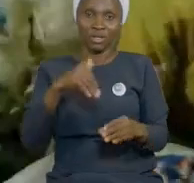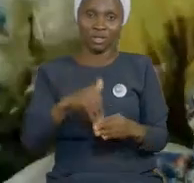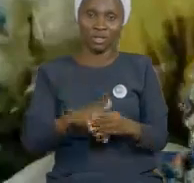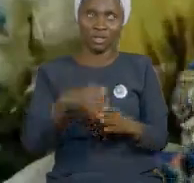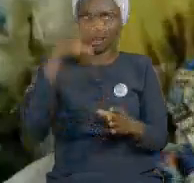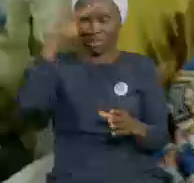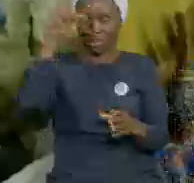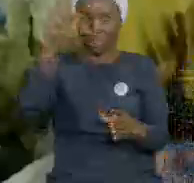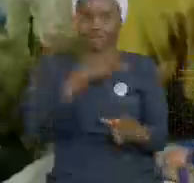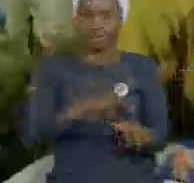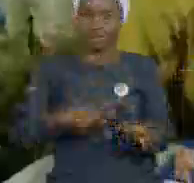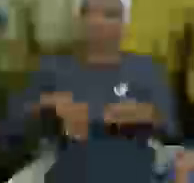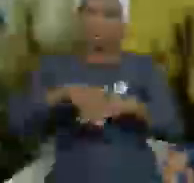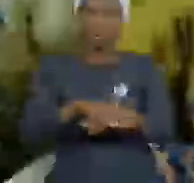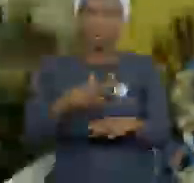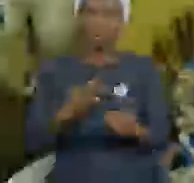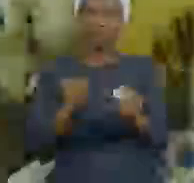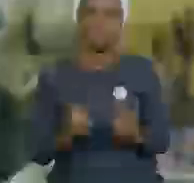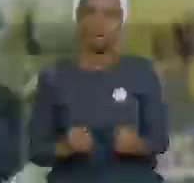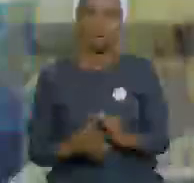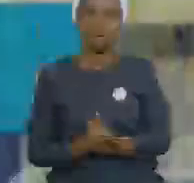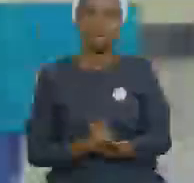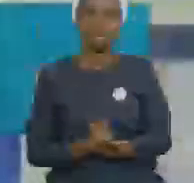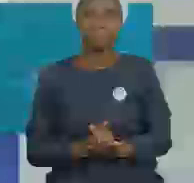Matthew chapter 4, reading from verse